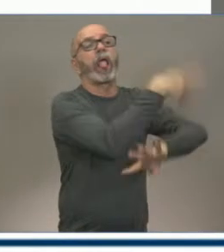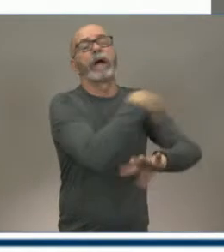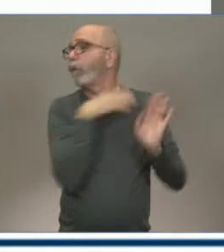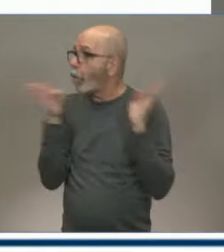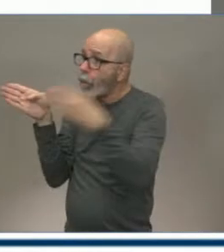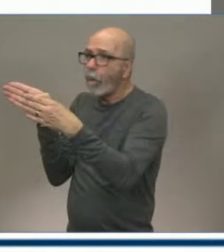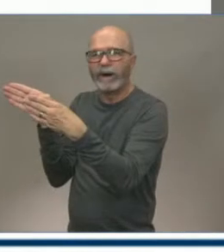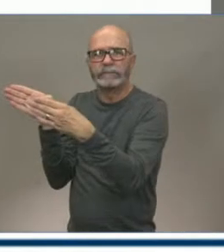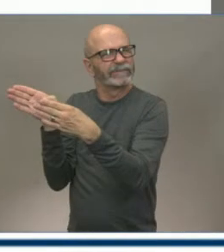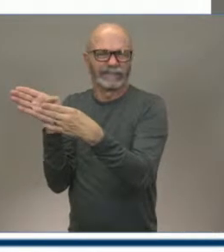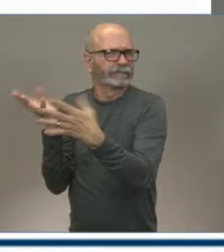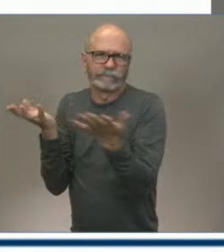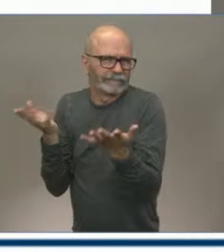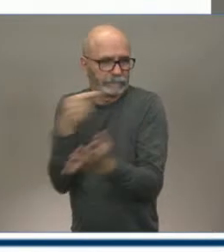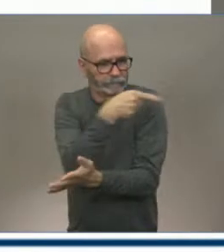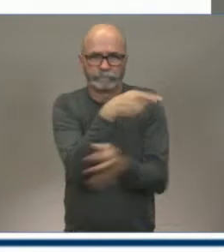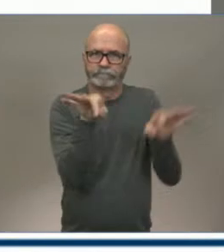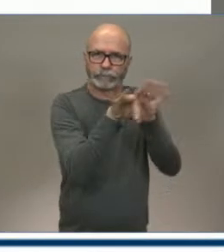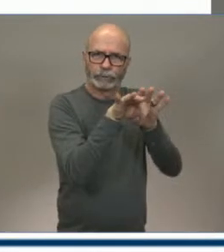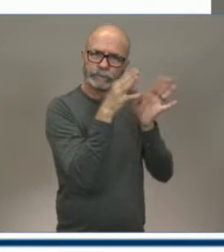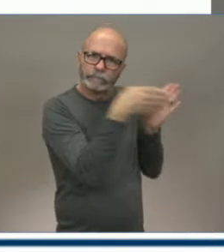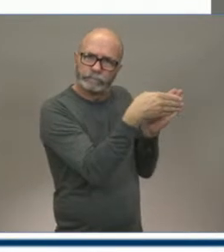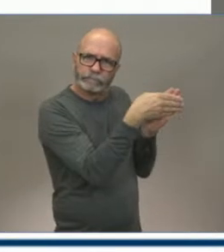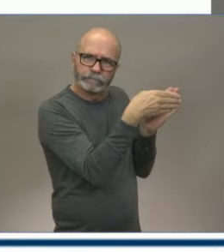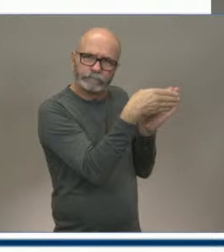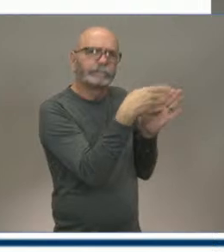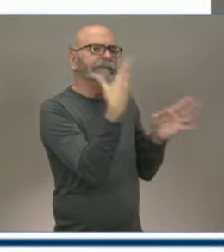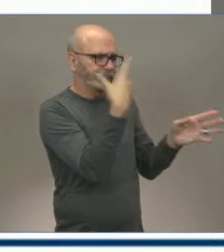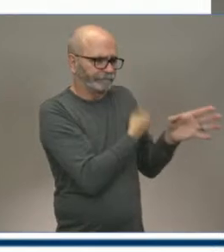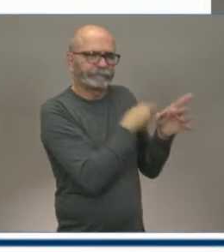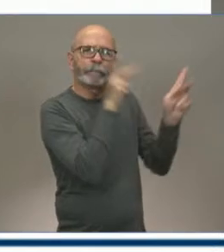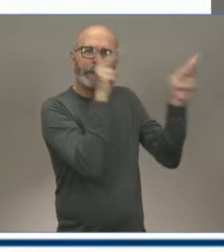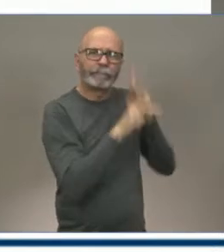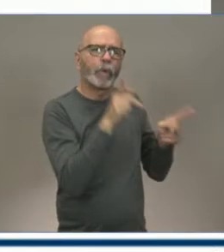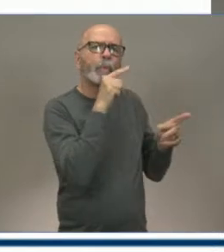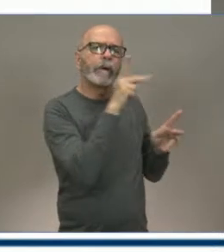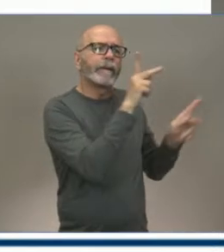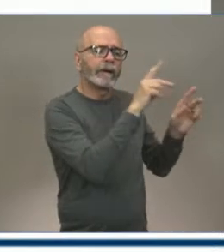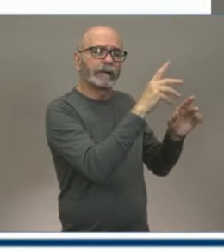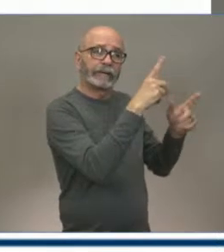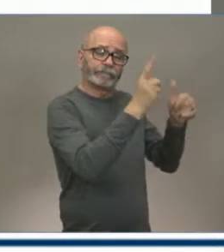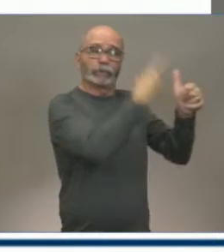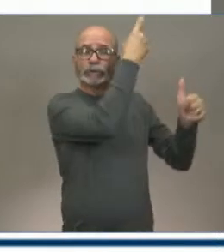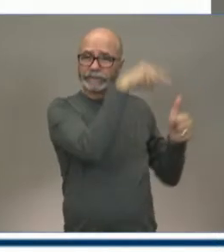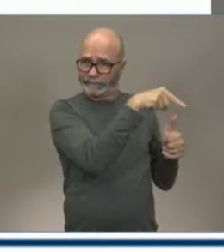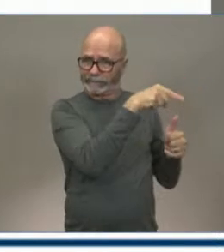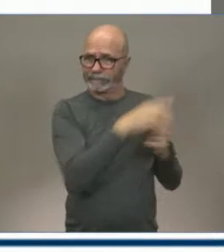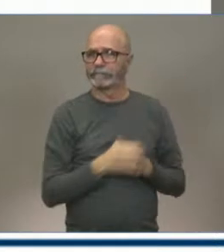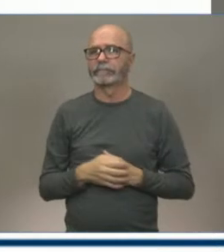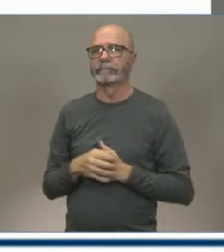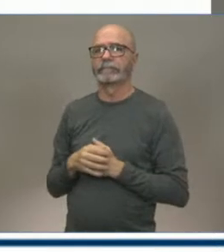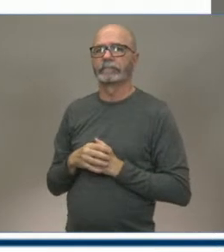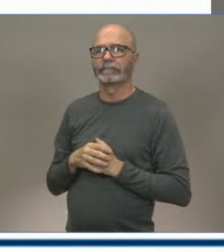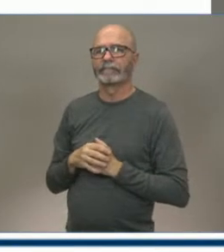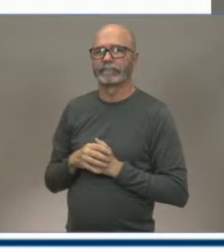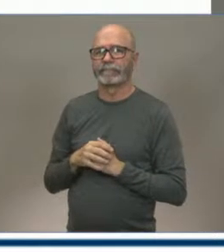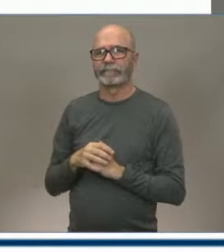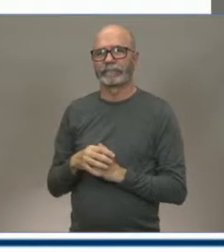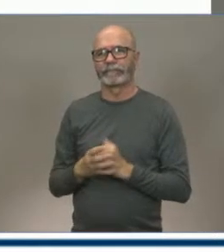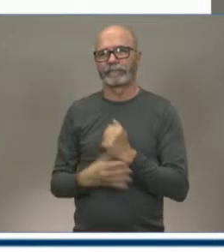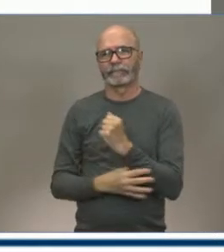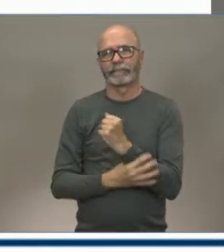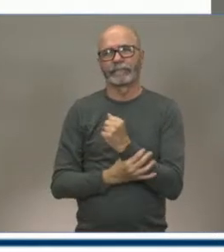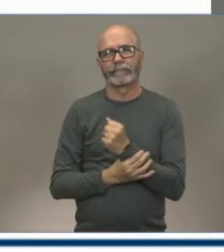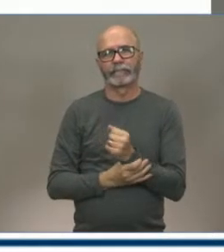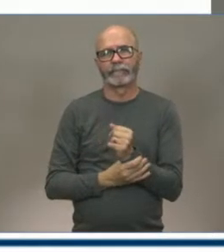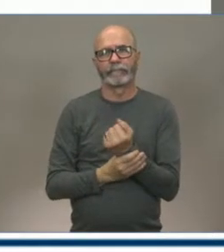getting the COVID vaccine out to communities. So before I wrap up today, I want to take a moment to remind everyone